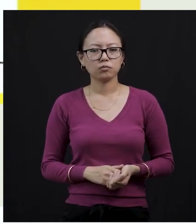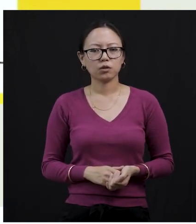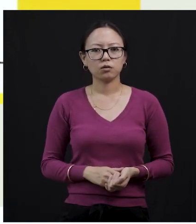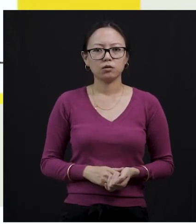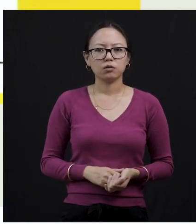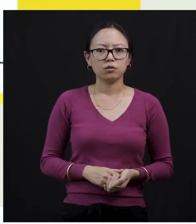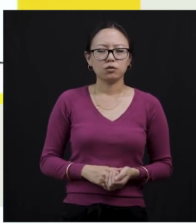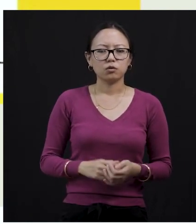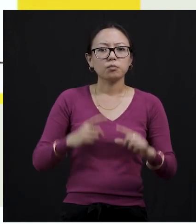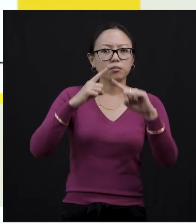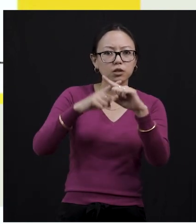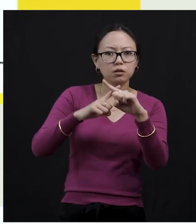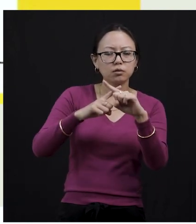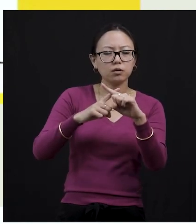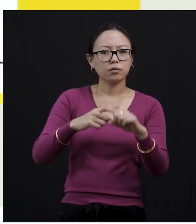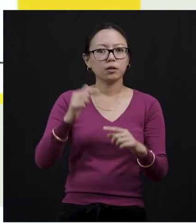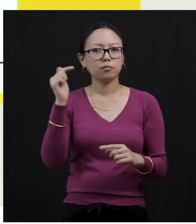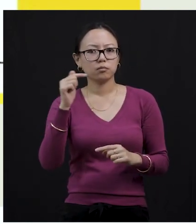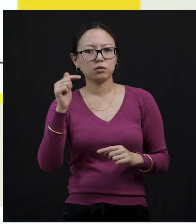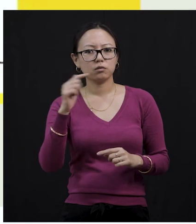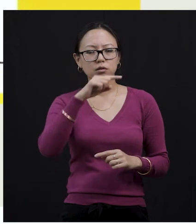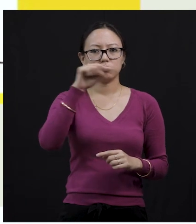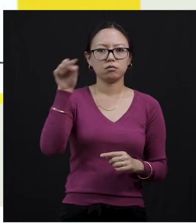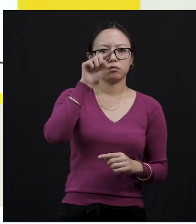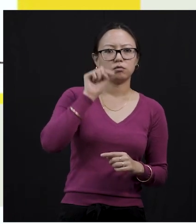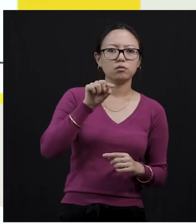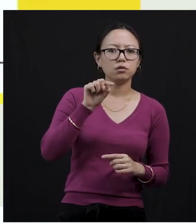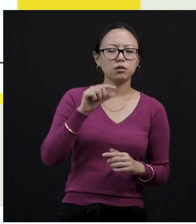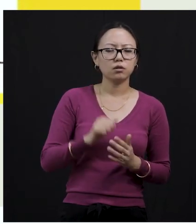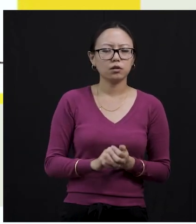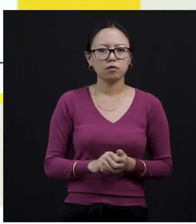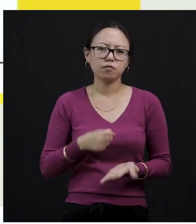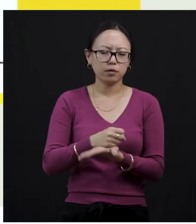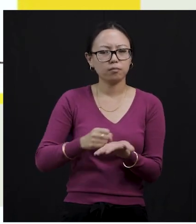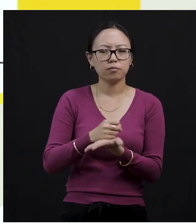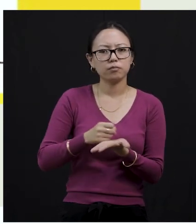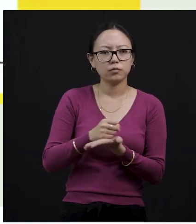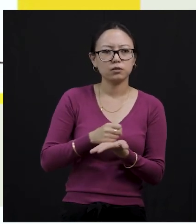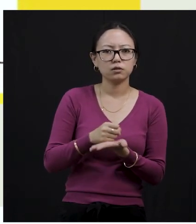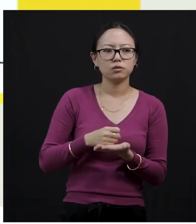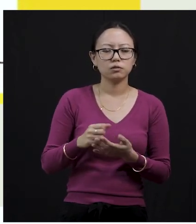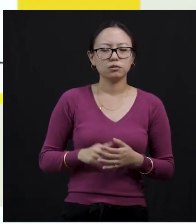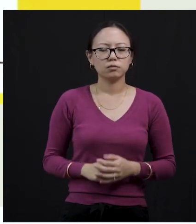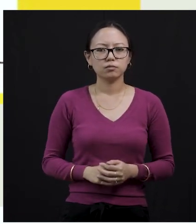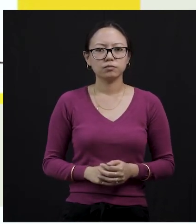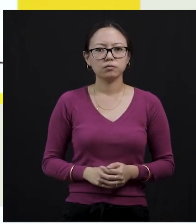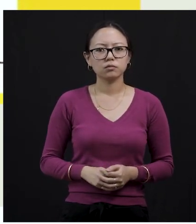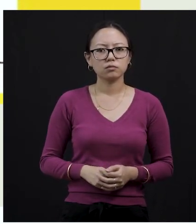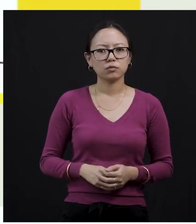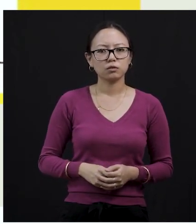related to your multiplication table, which is very much necessary for your divide and then multiply,